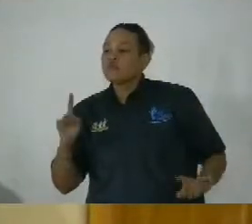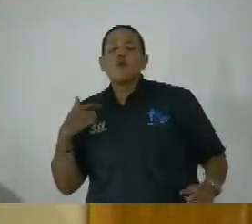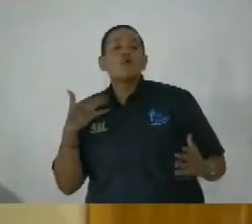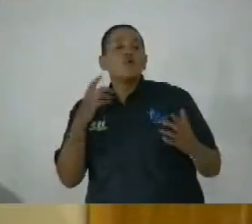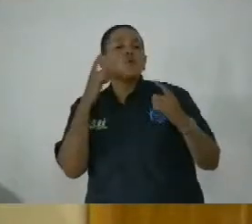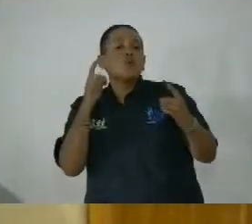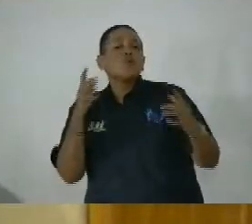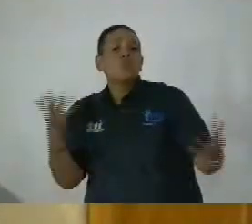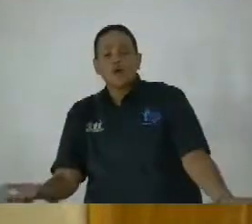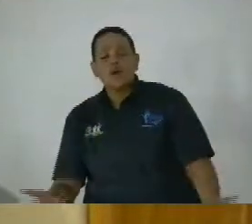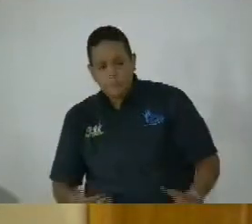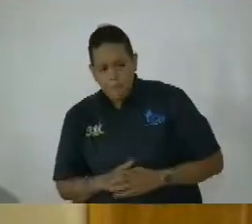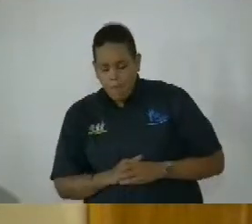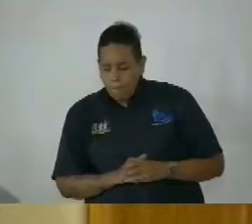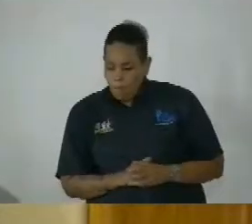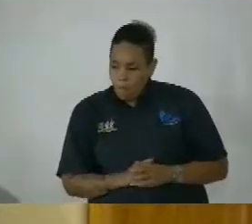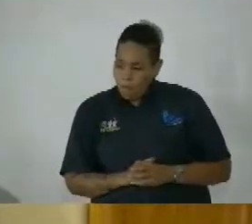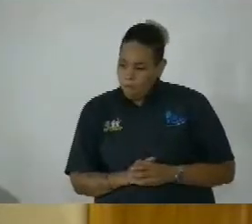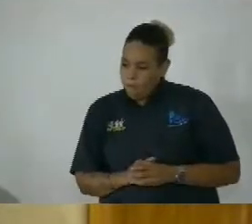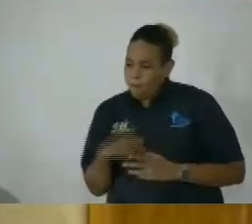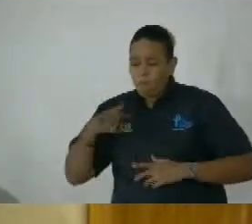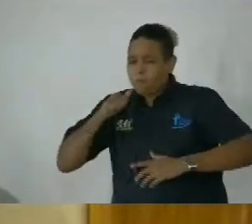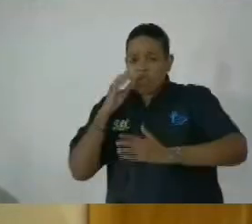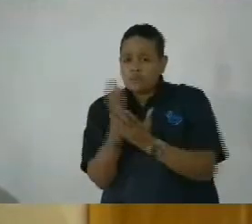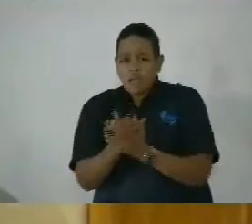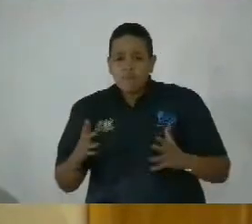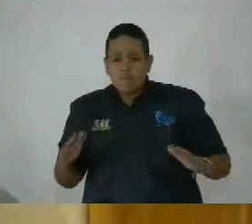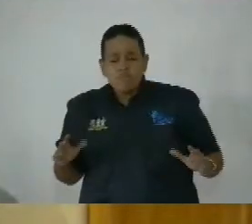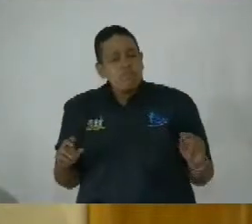Speaker? We're not stopping here.